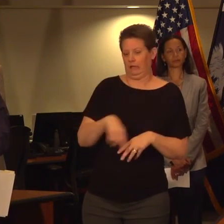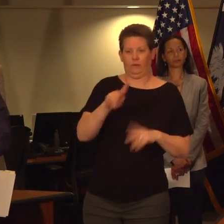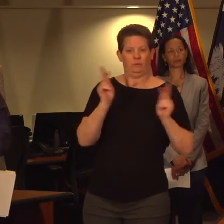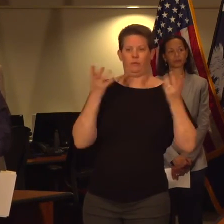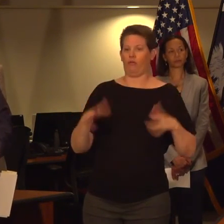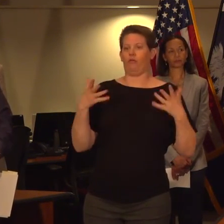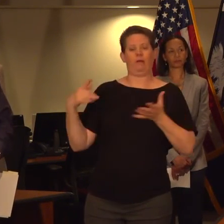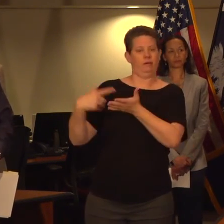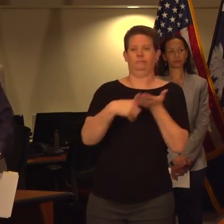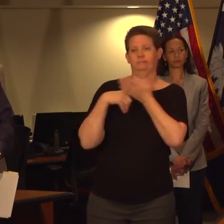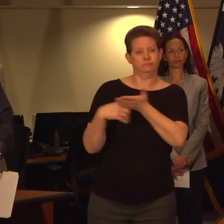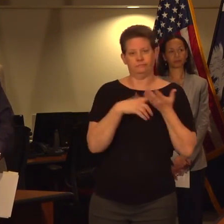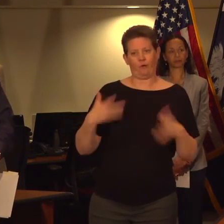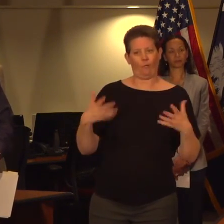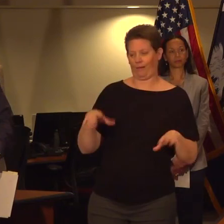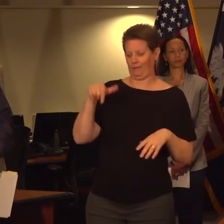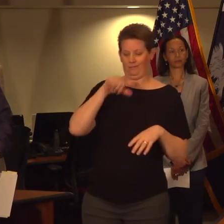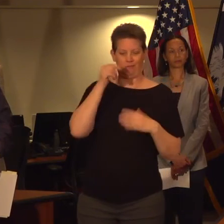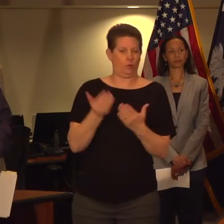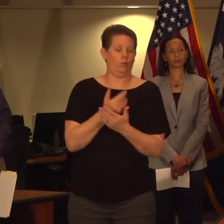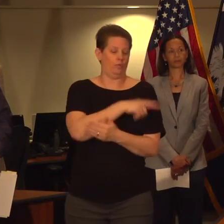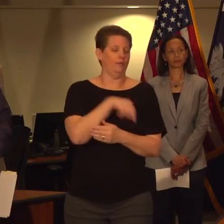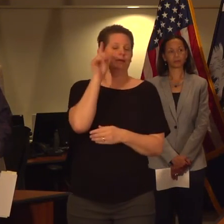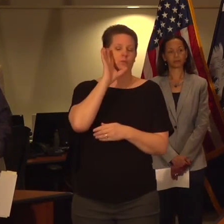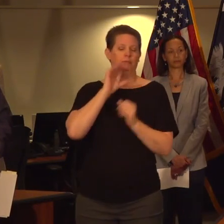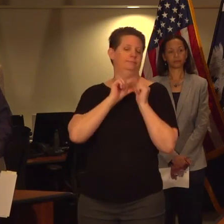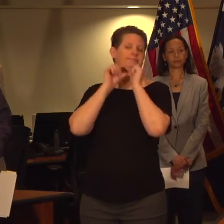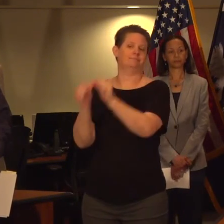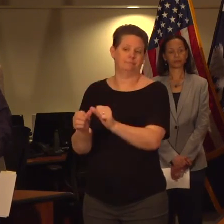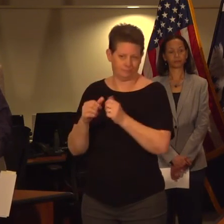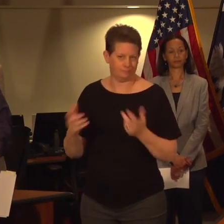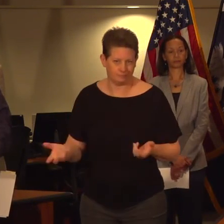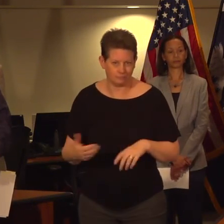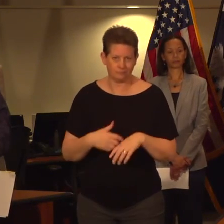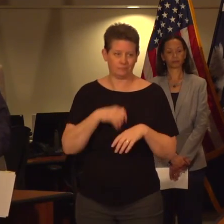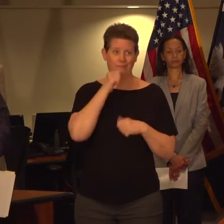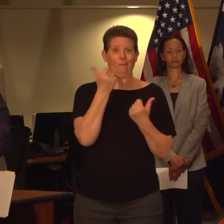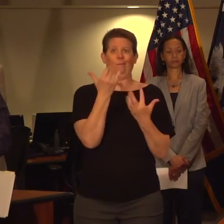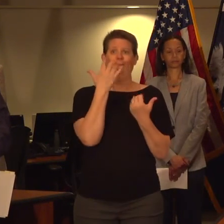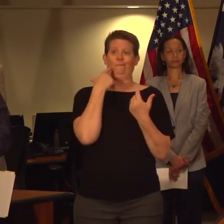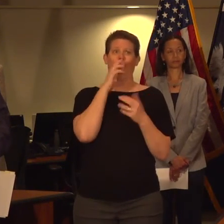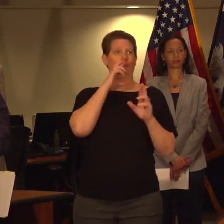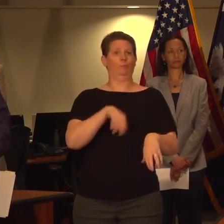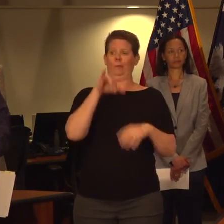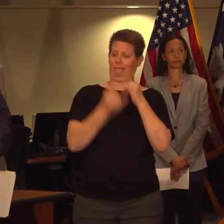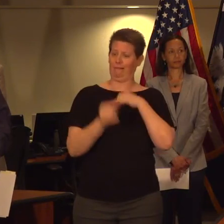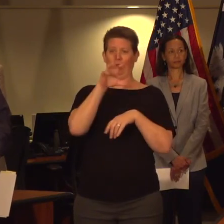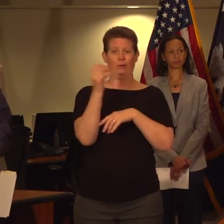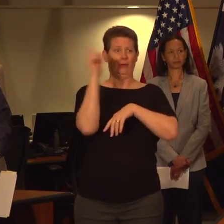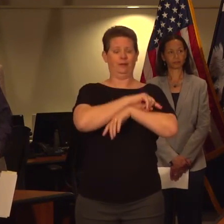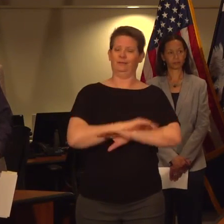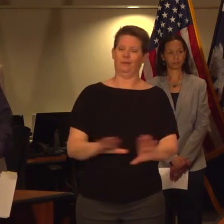the group already. This is going to be a continuing thing. We're not waiting for a report at the end of 30 days. We're going to have